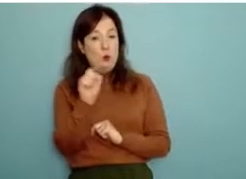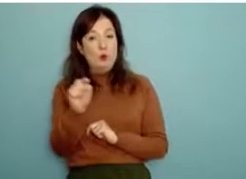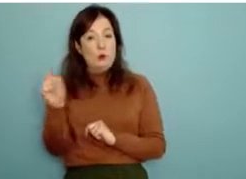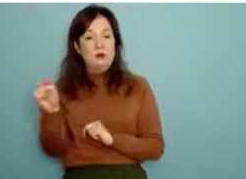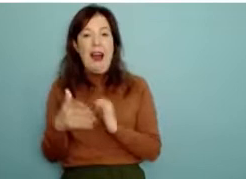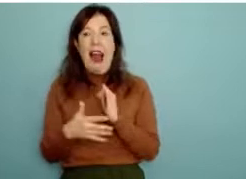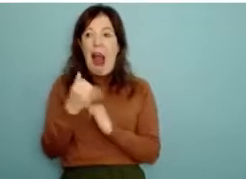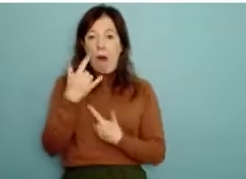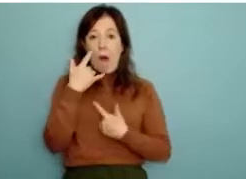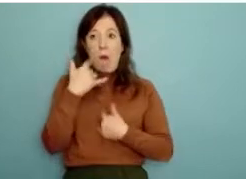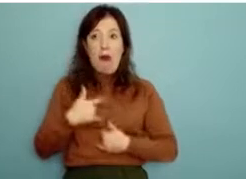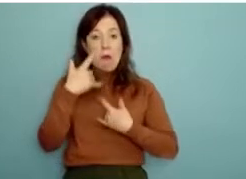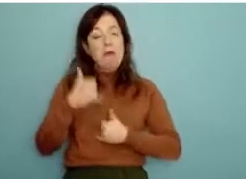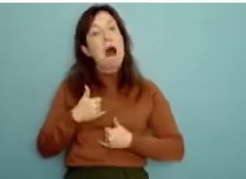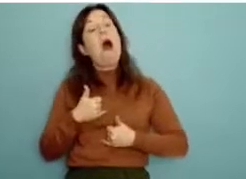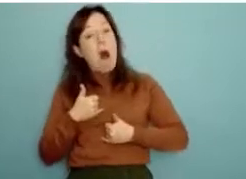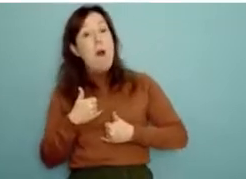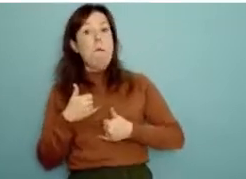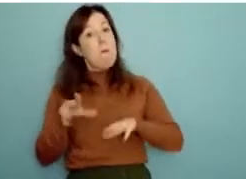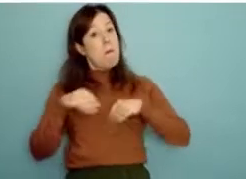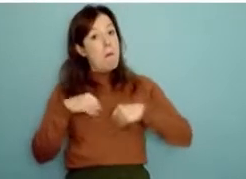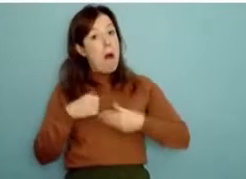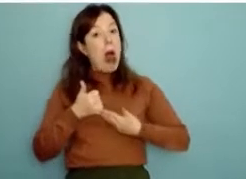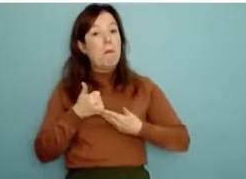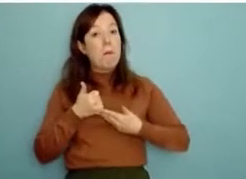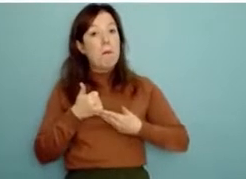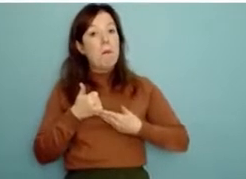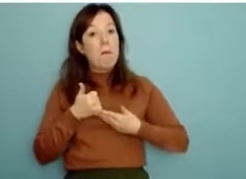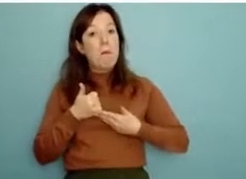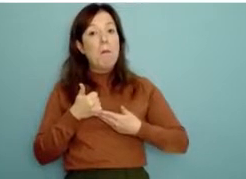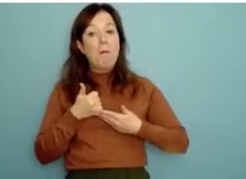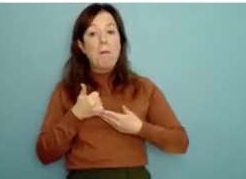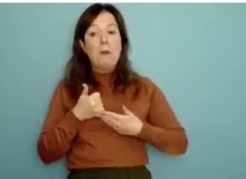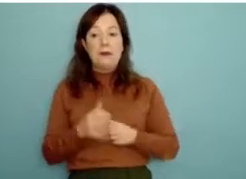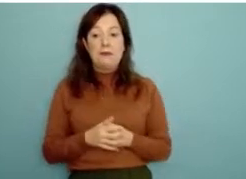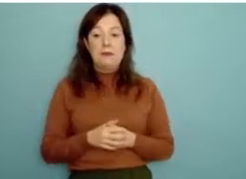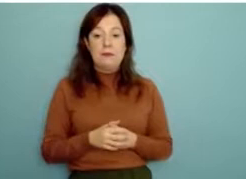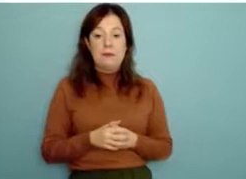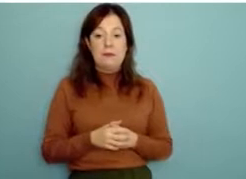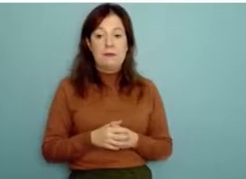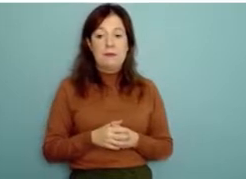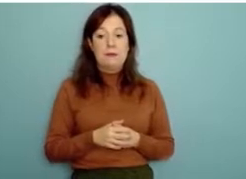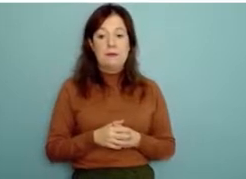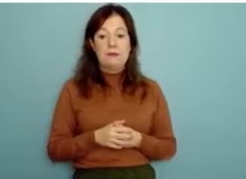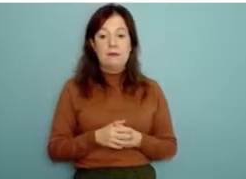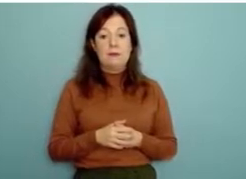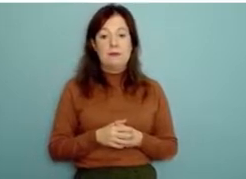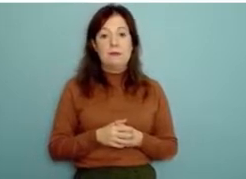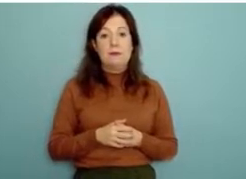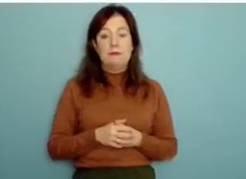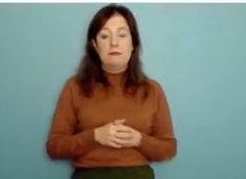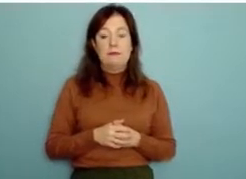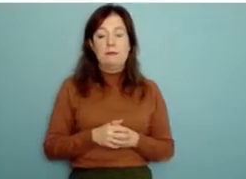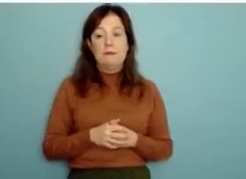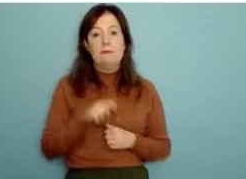measurement as helpful. So all of them were basically rating, everyone who they asked rated how they saw their outcome